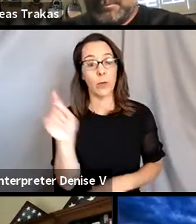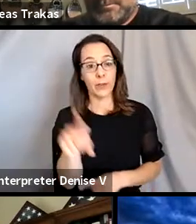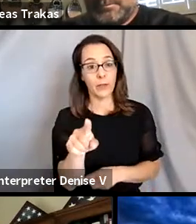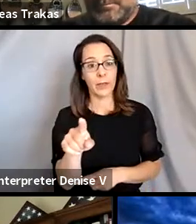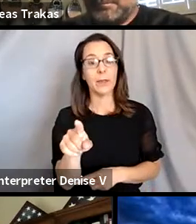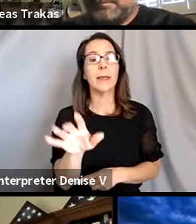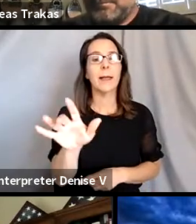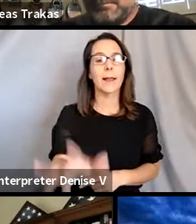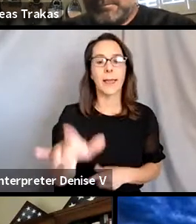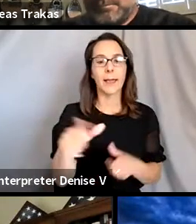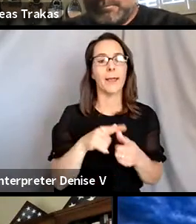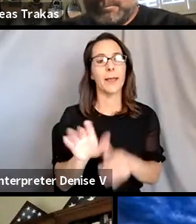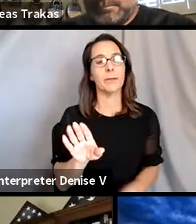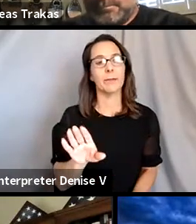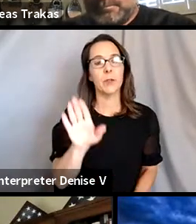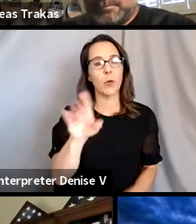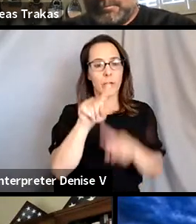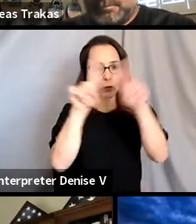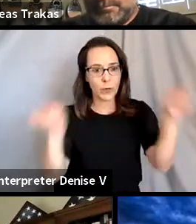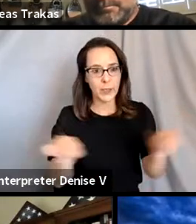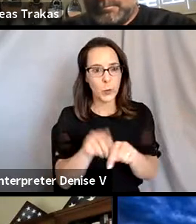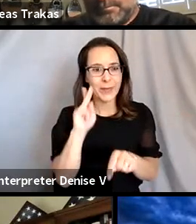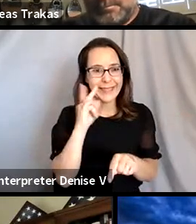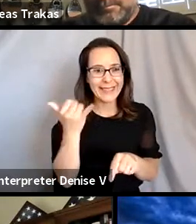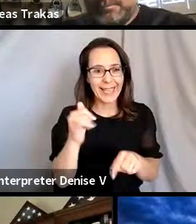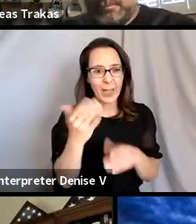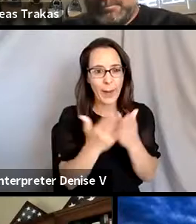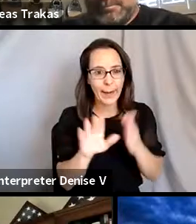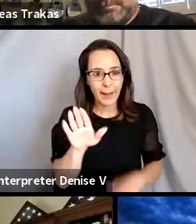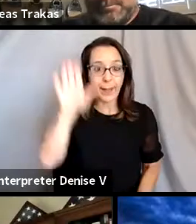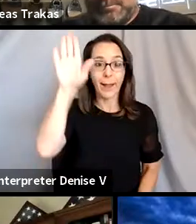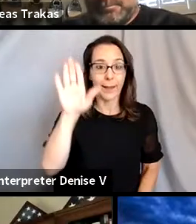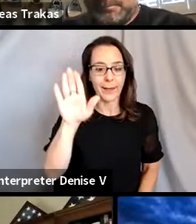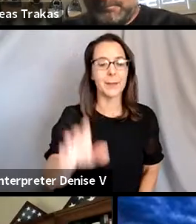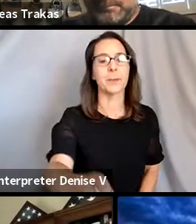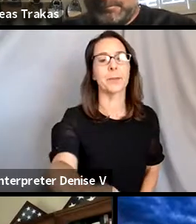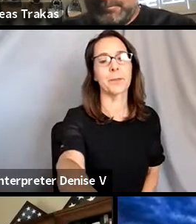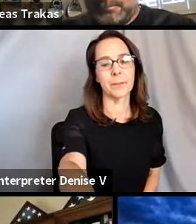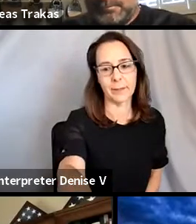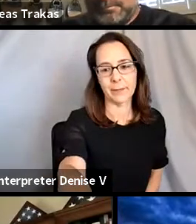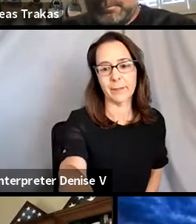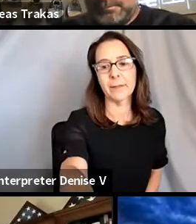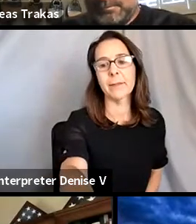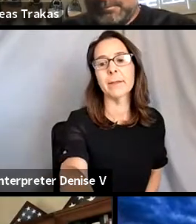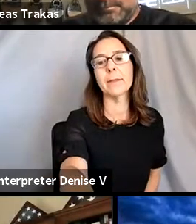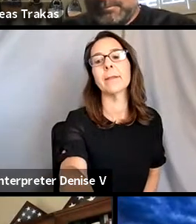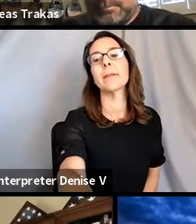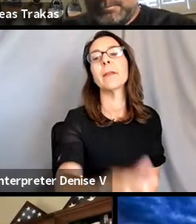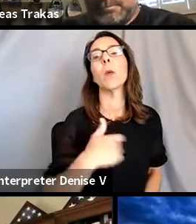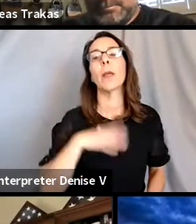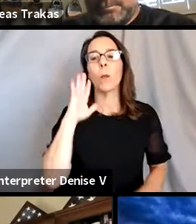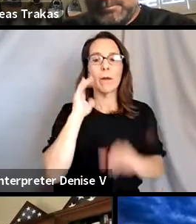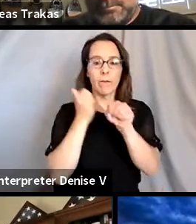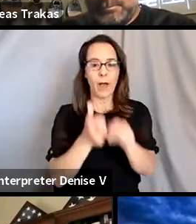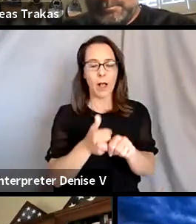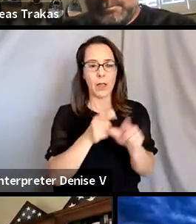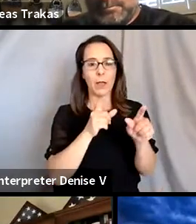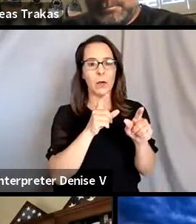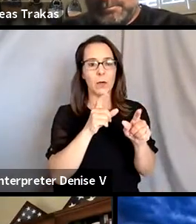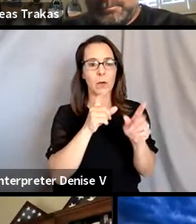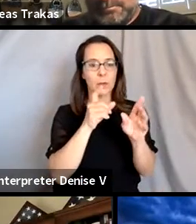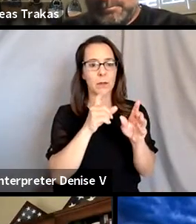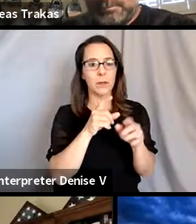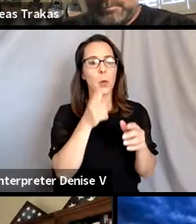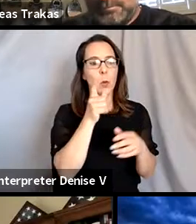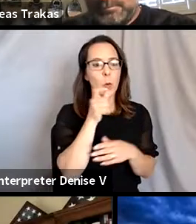hand on your screen. The speakers that will be called in the order that their hand was raised. Each speaker will have up to 2 minutes